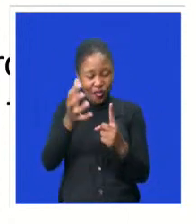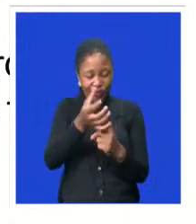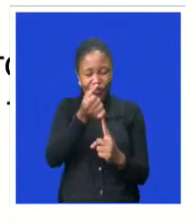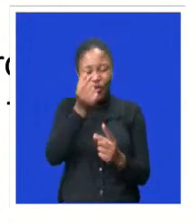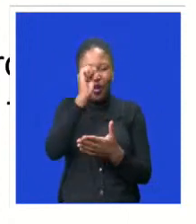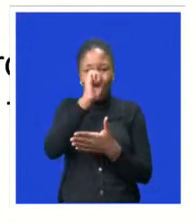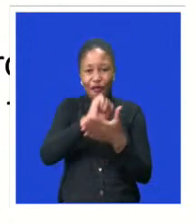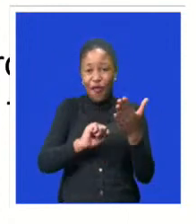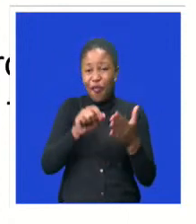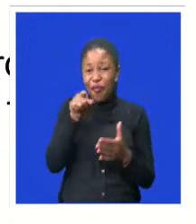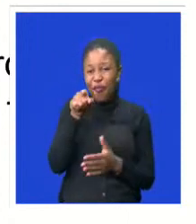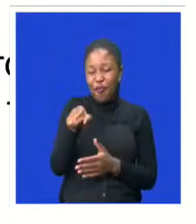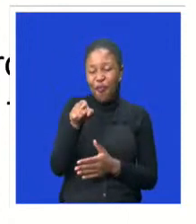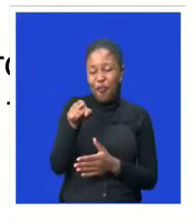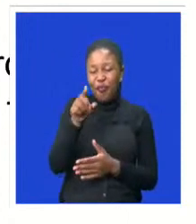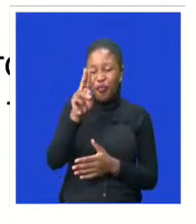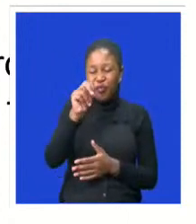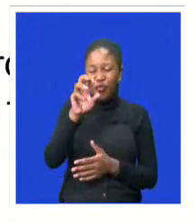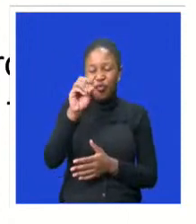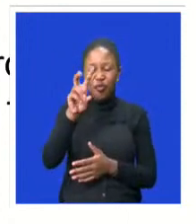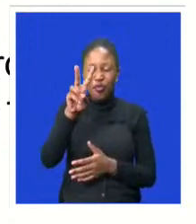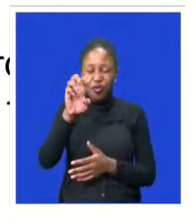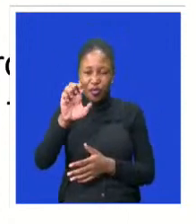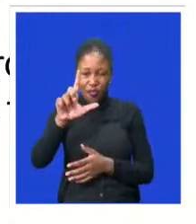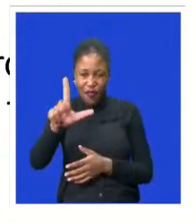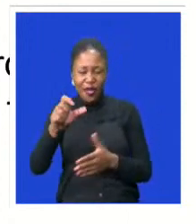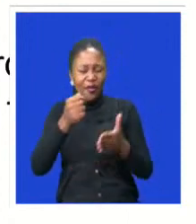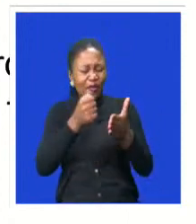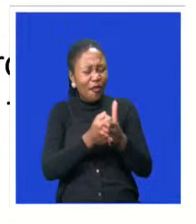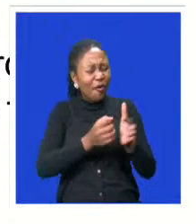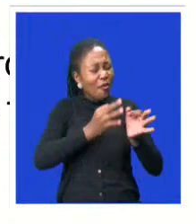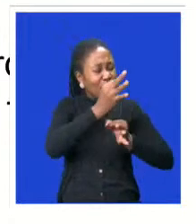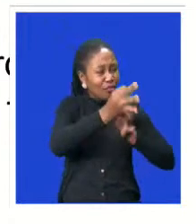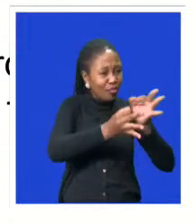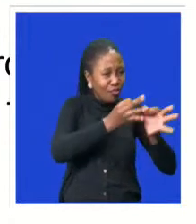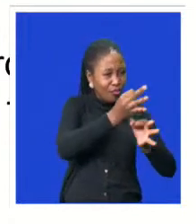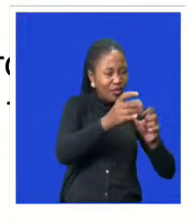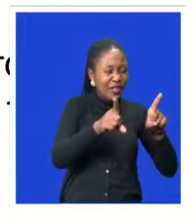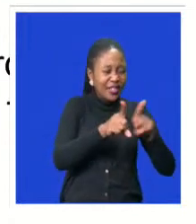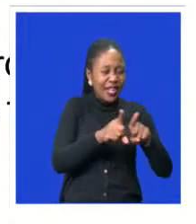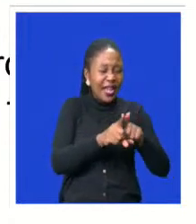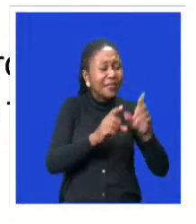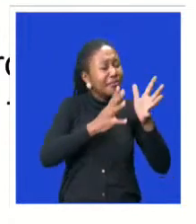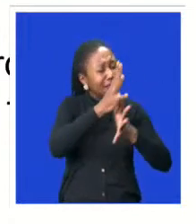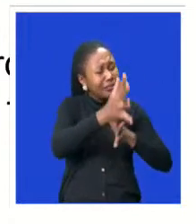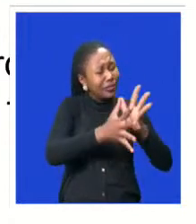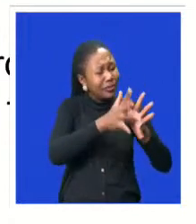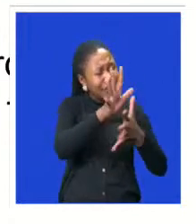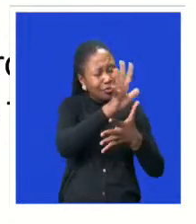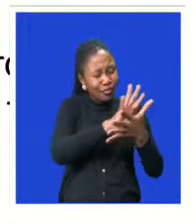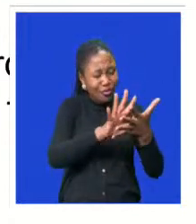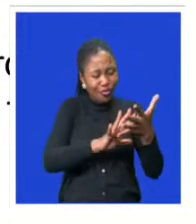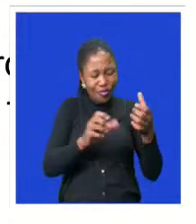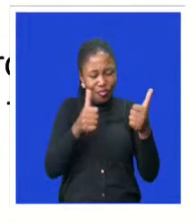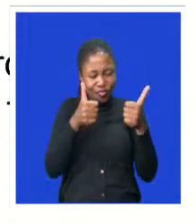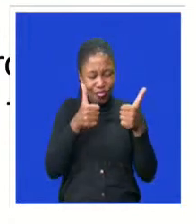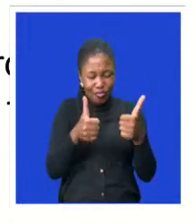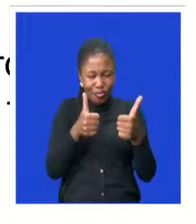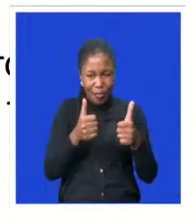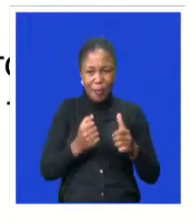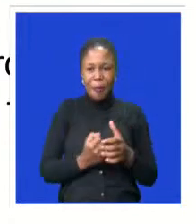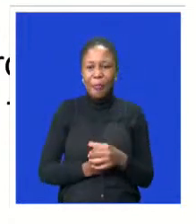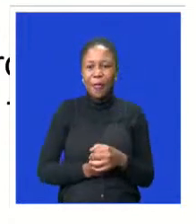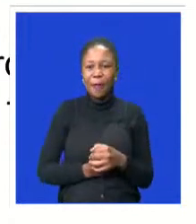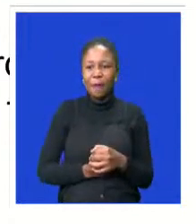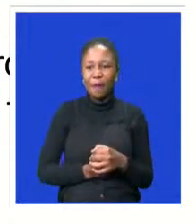novel, to describe and also to be narrative, to be a good storyteller. And then when you write an argumentative